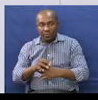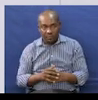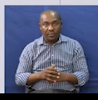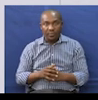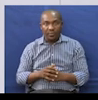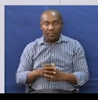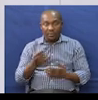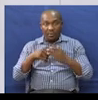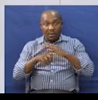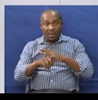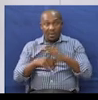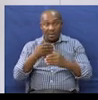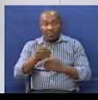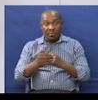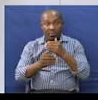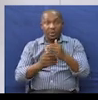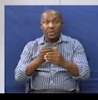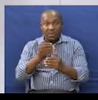in the process